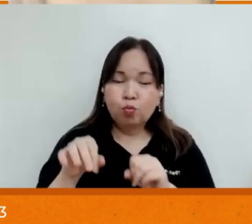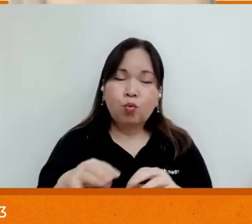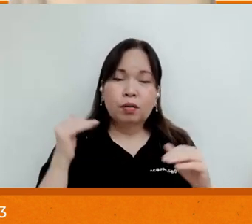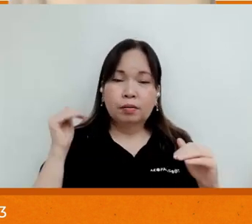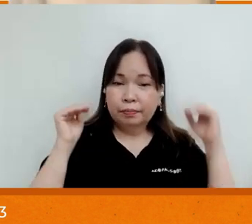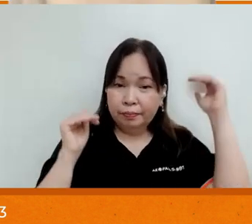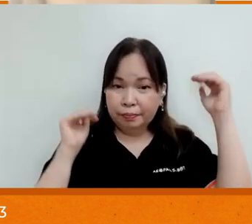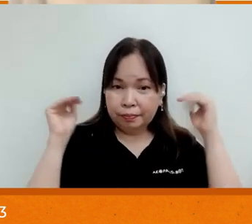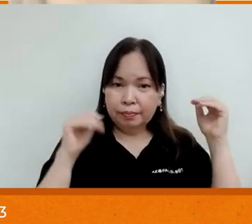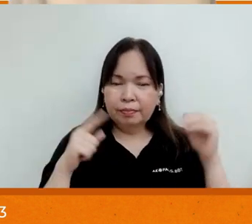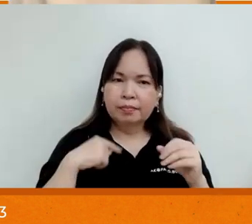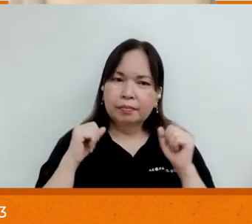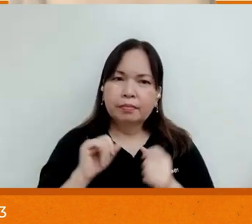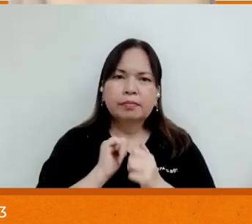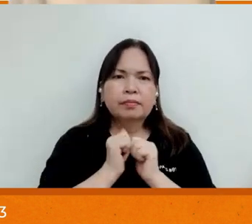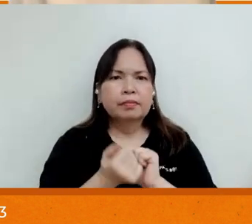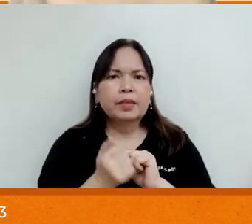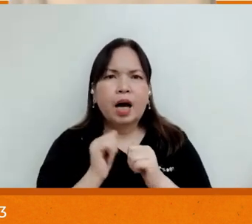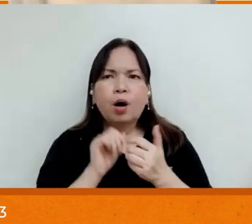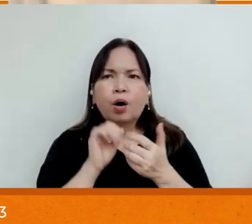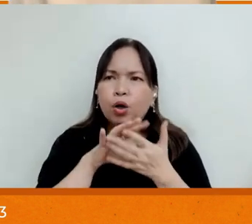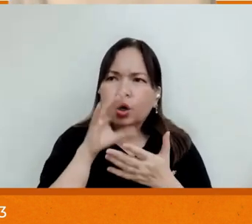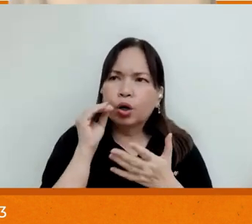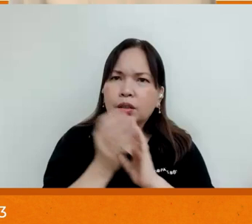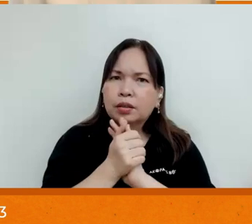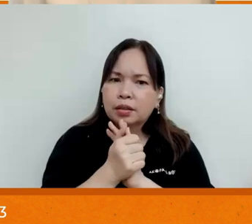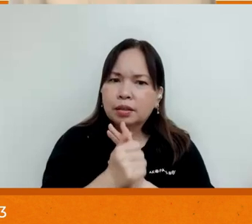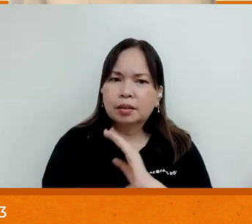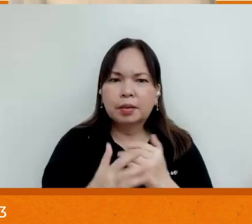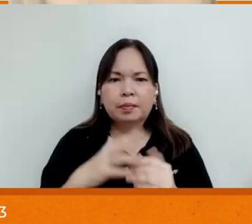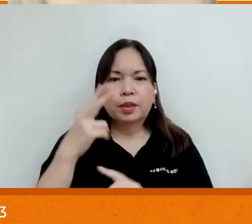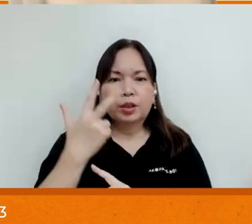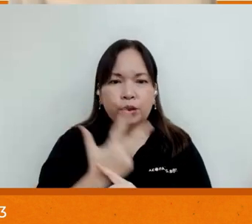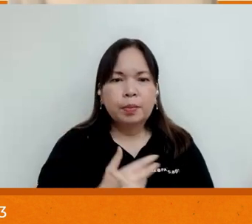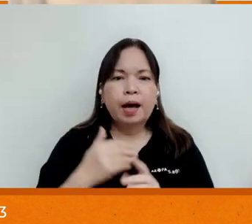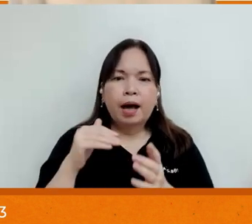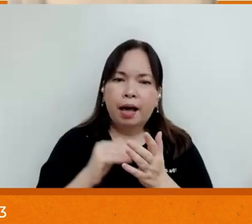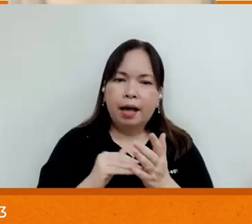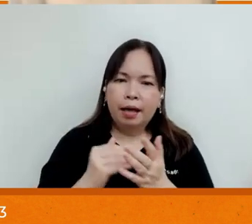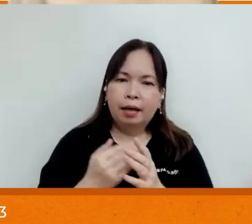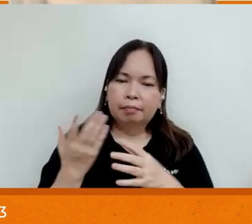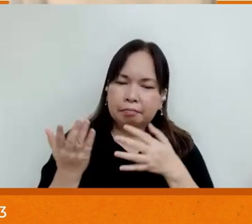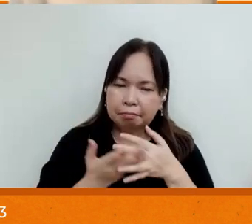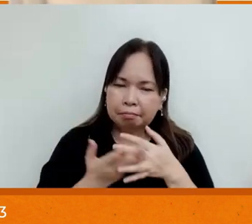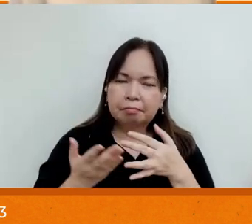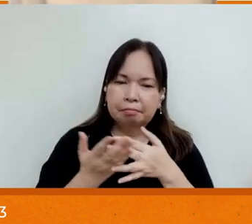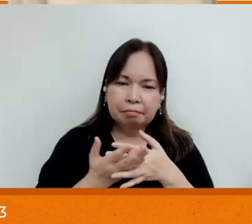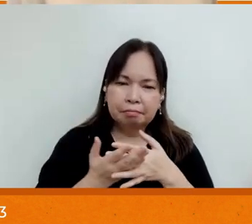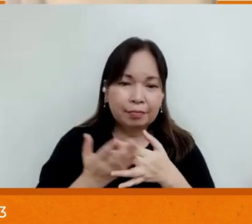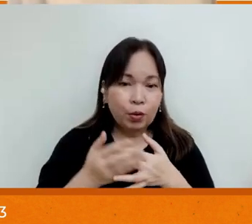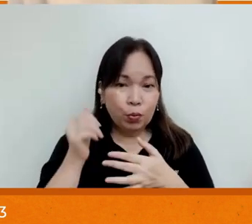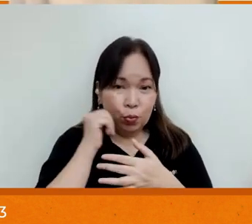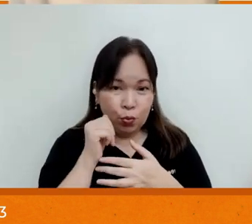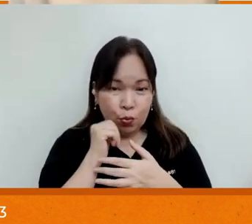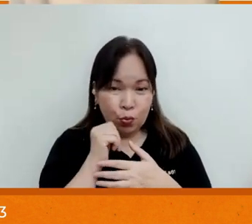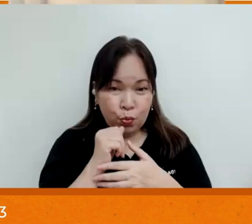way we react or the way we learn skills after 3 months of regular intervention. Right?